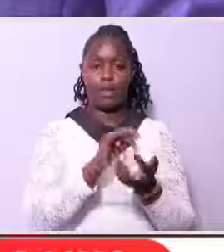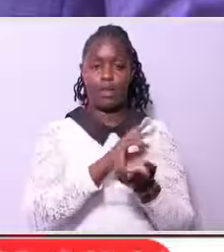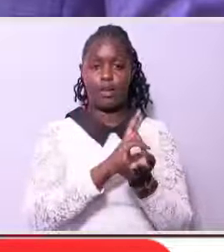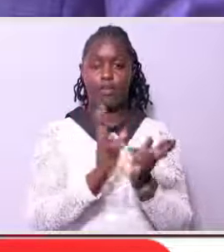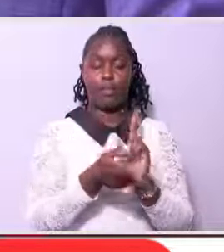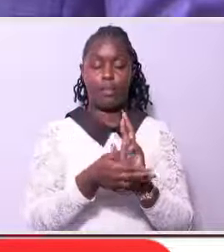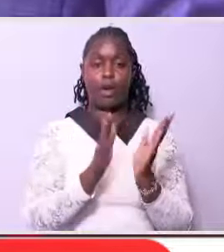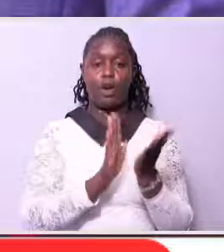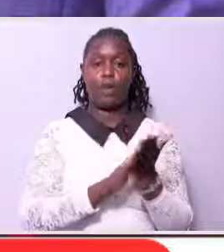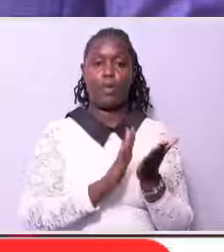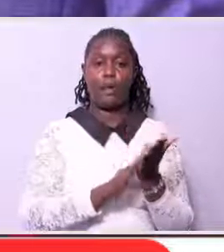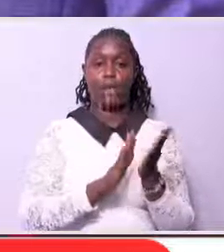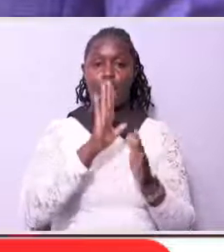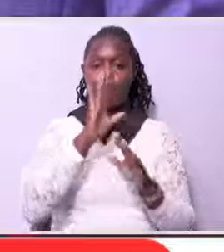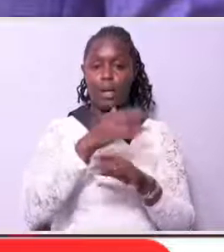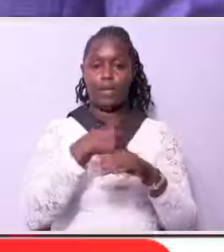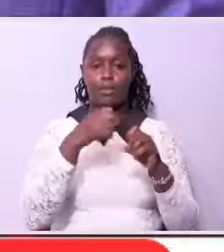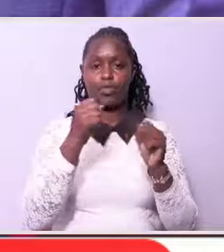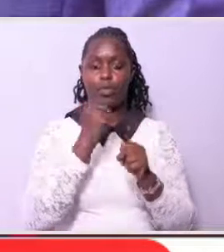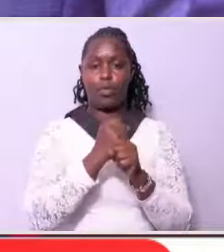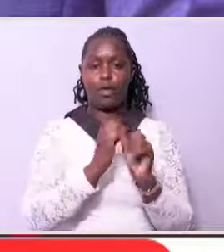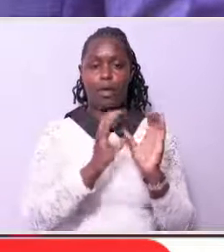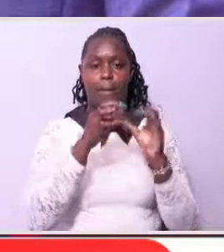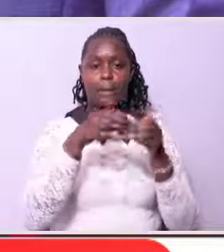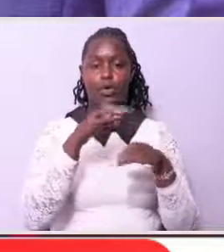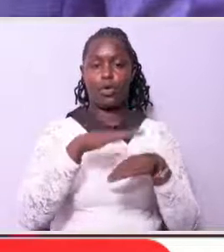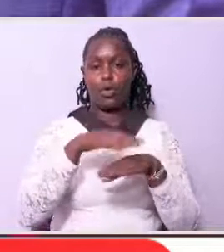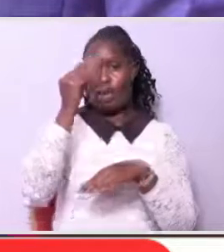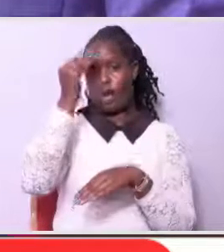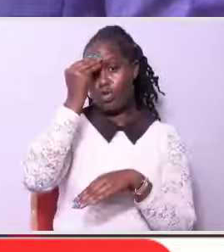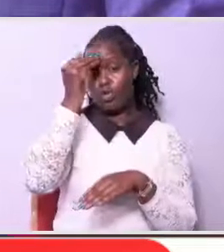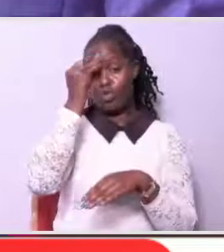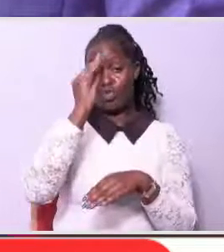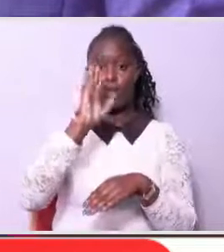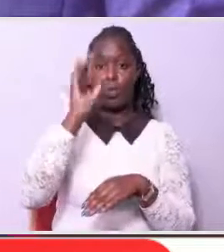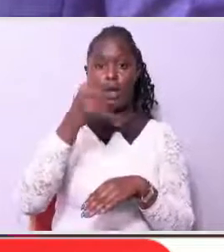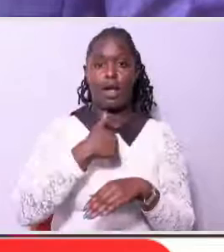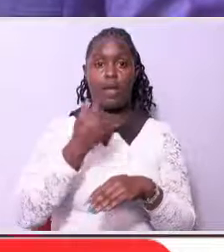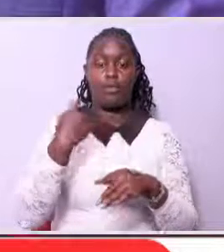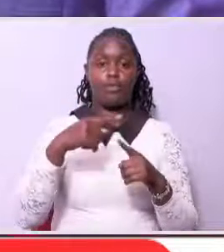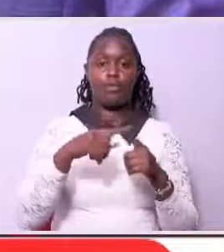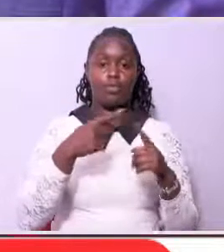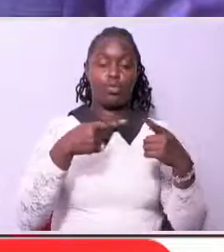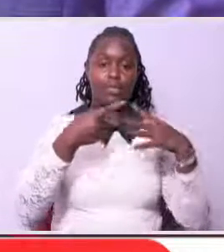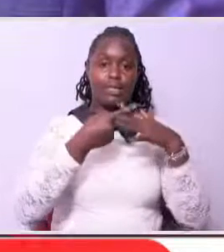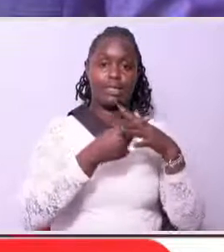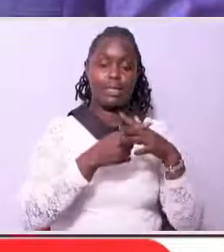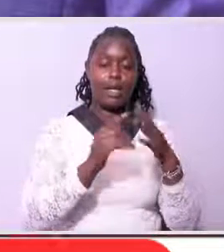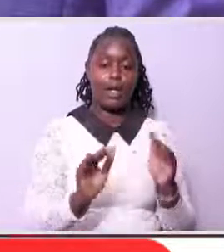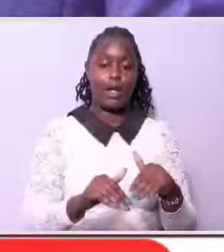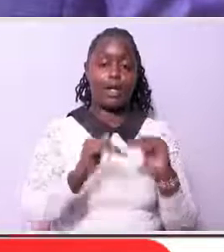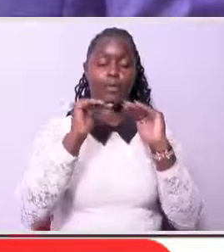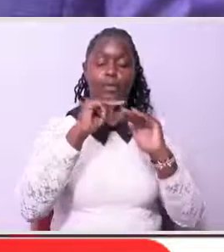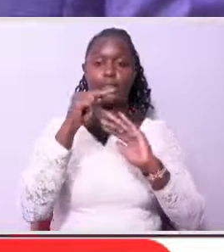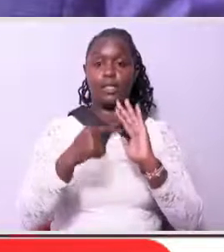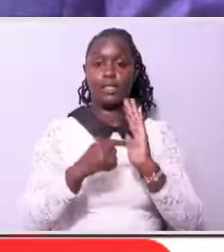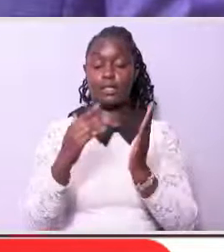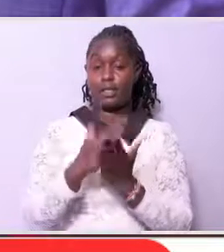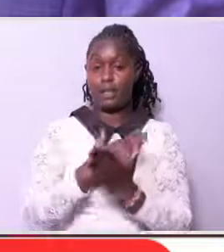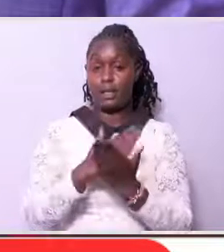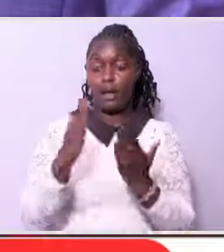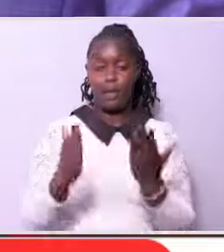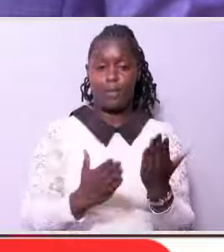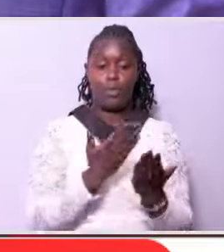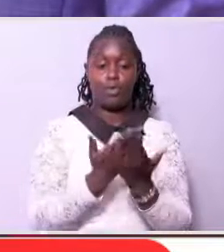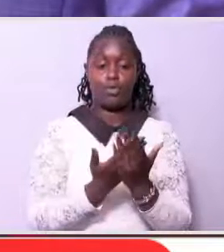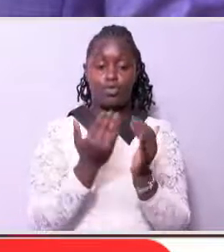by the presidential working party on education reforms will help to re-engineer this sector. According to Gachagua, the proposed new funding